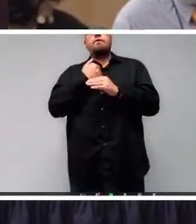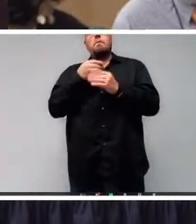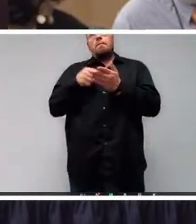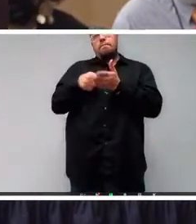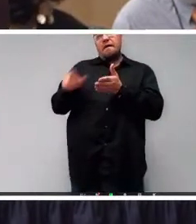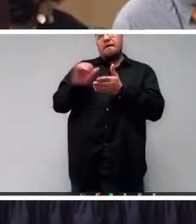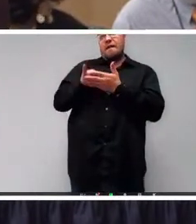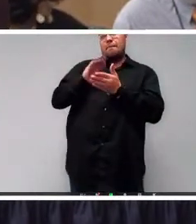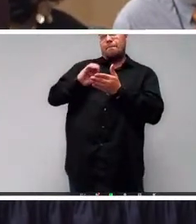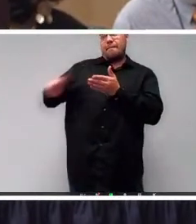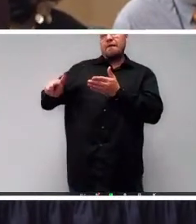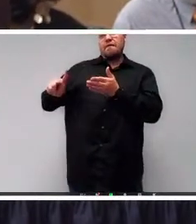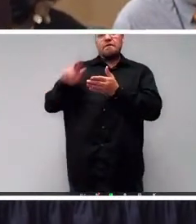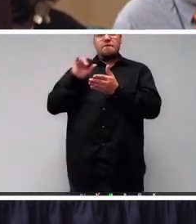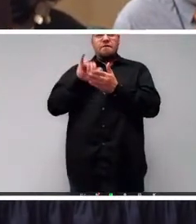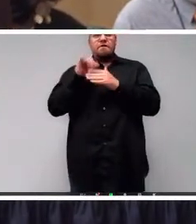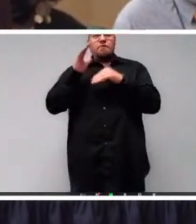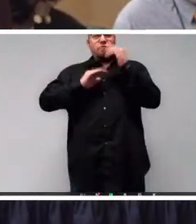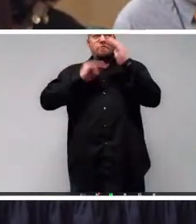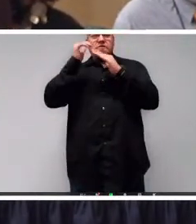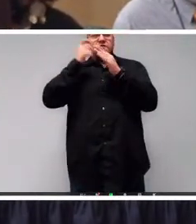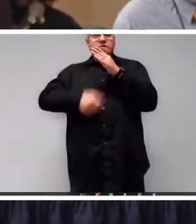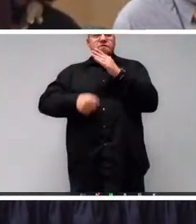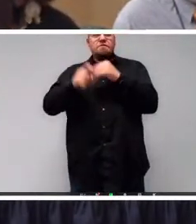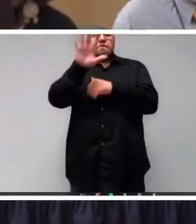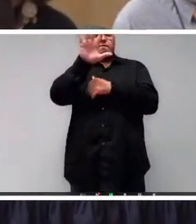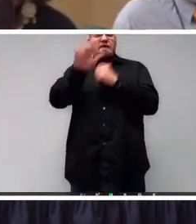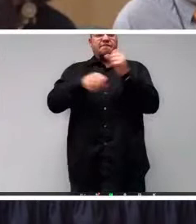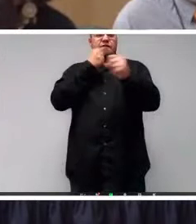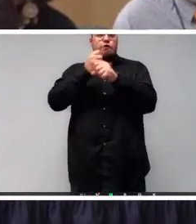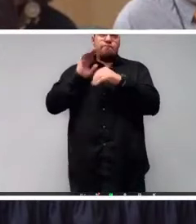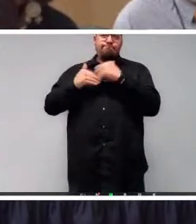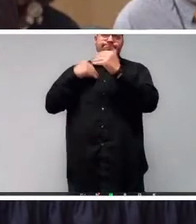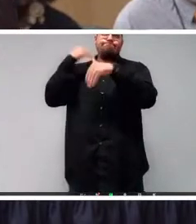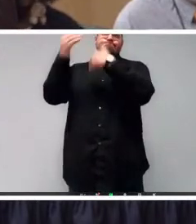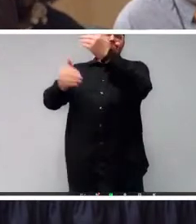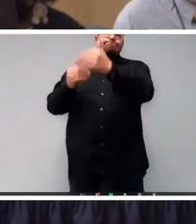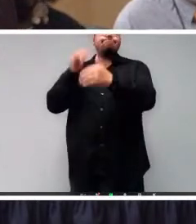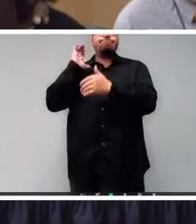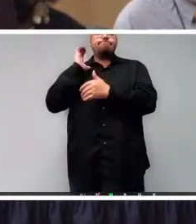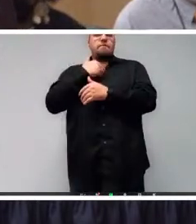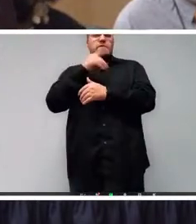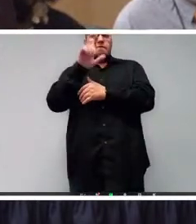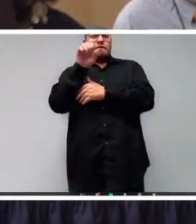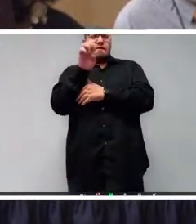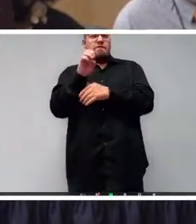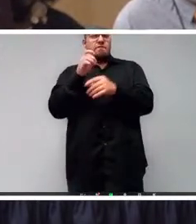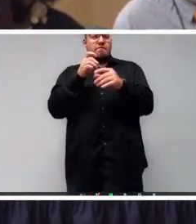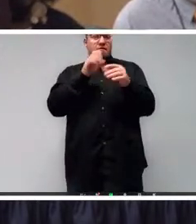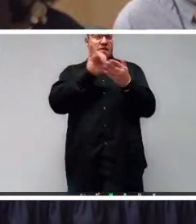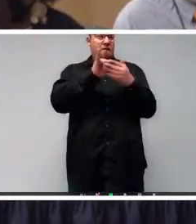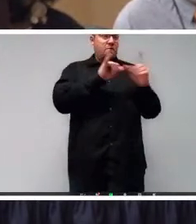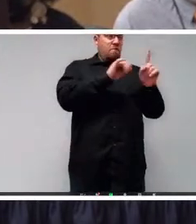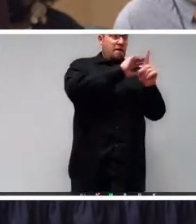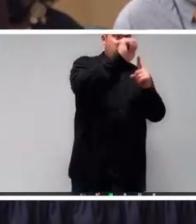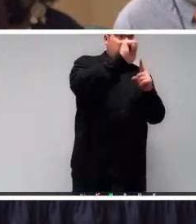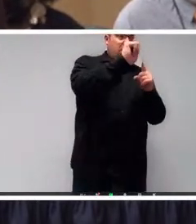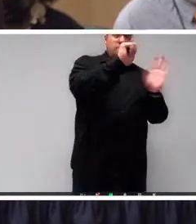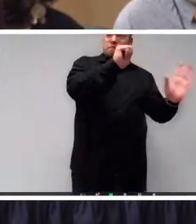back, that construction cost, over a 5-year period. So our lease amount went from $1 a month to about